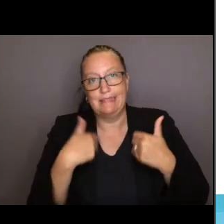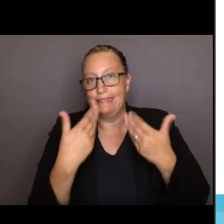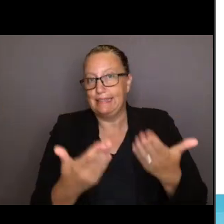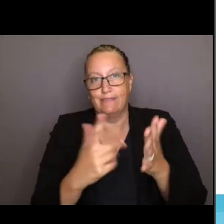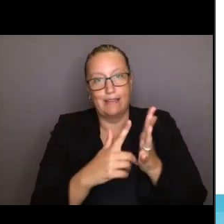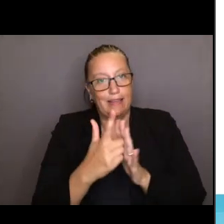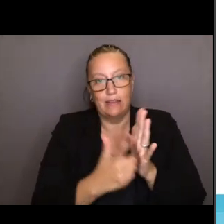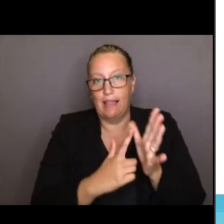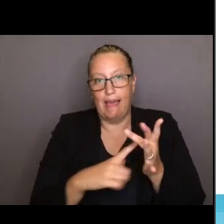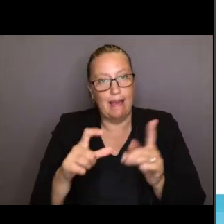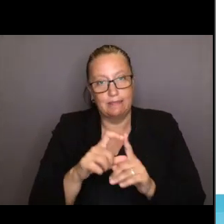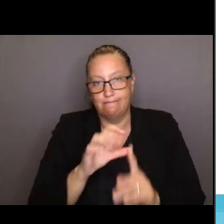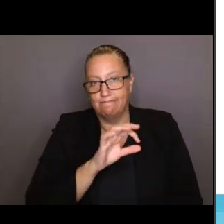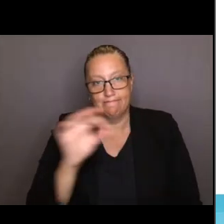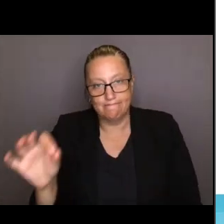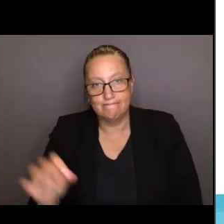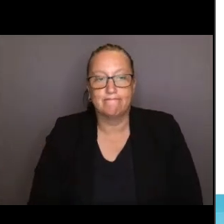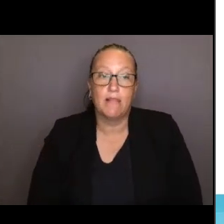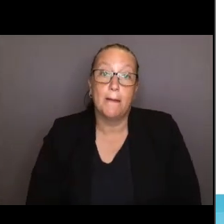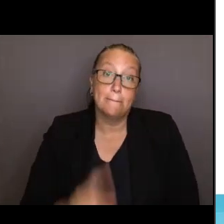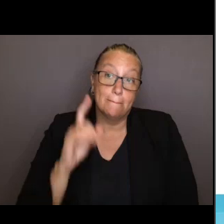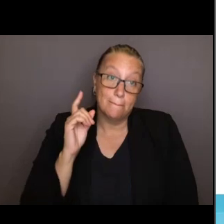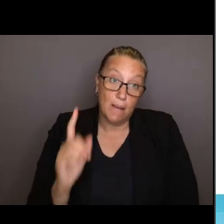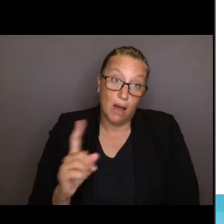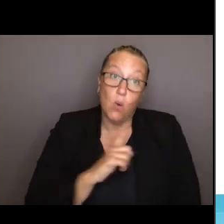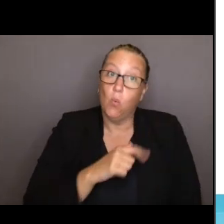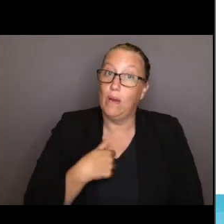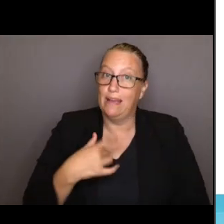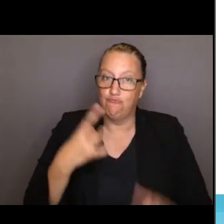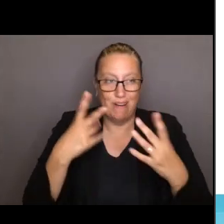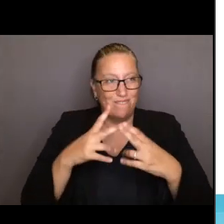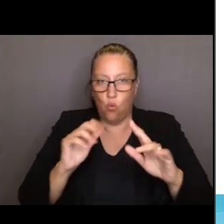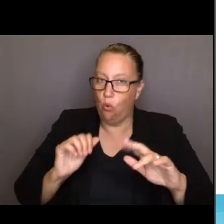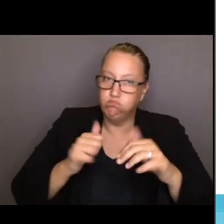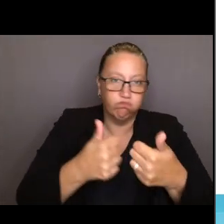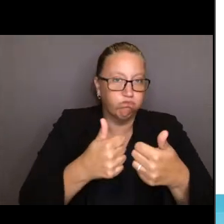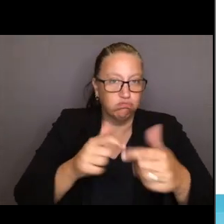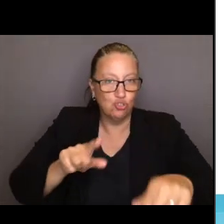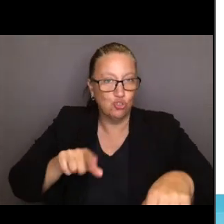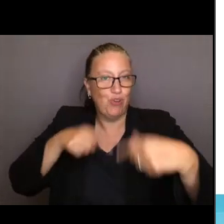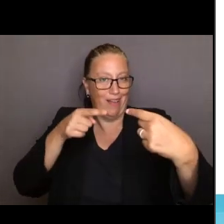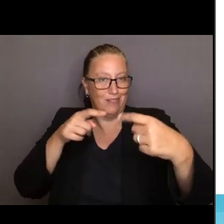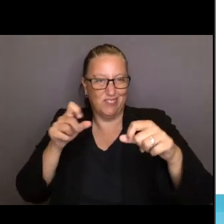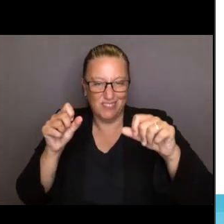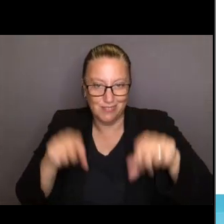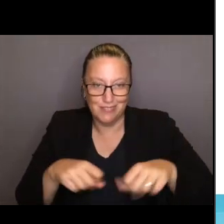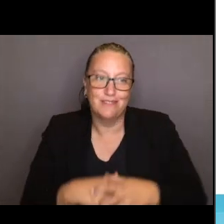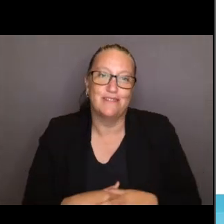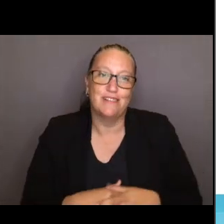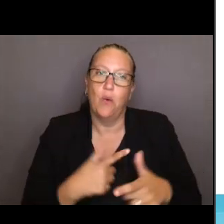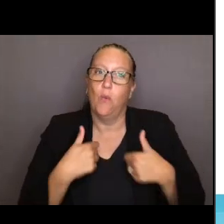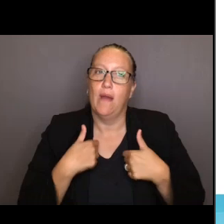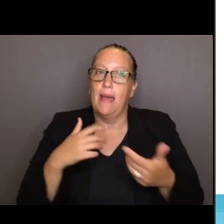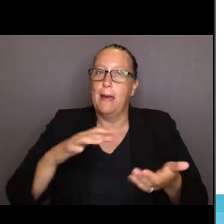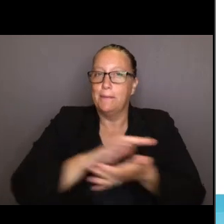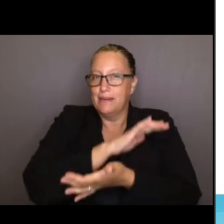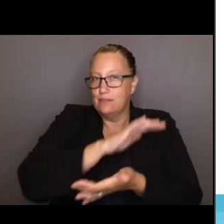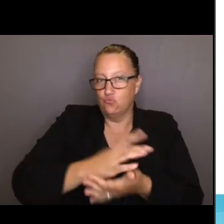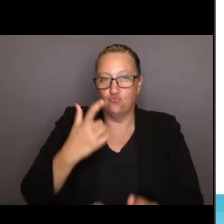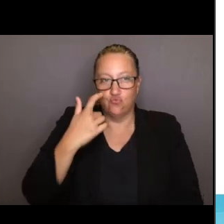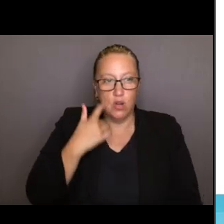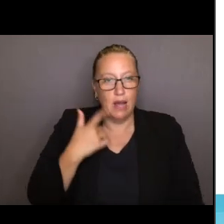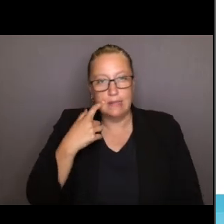available. However, we are up for a challenge. We would happily try and find a